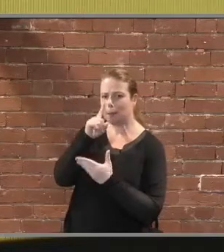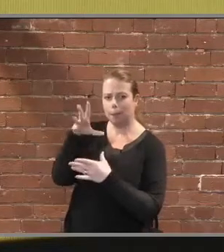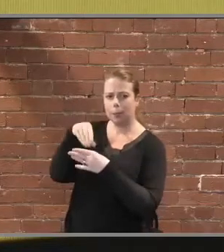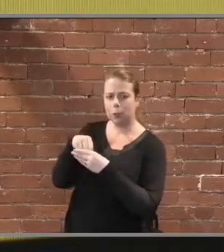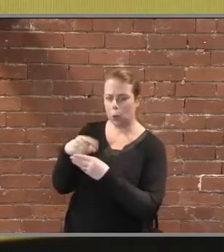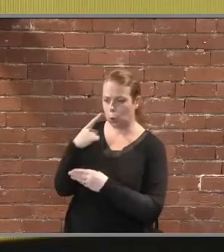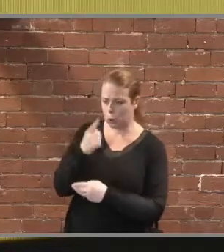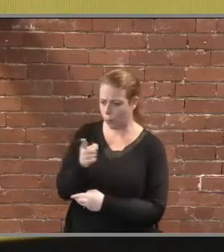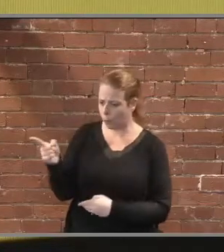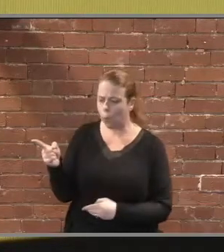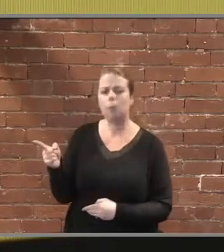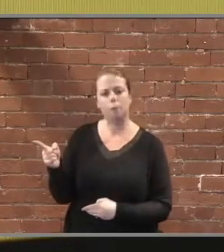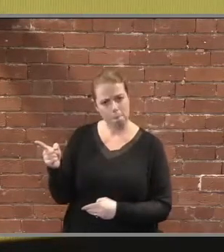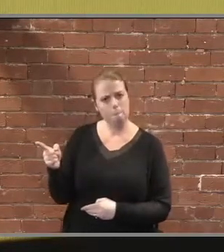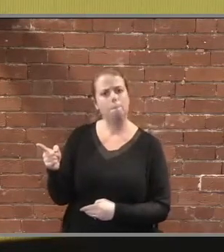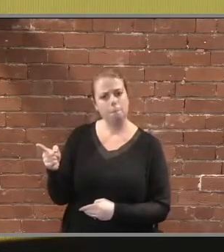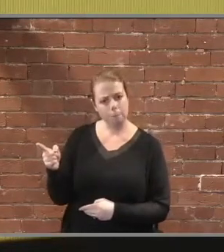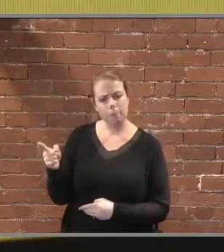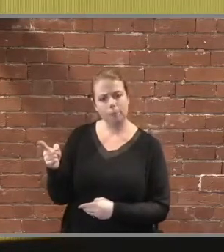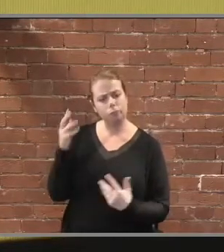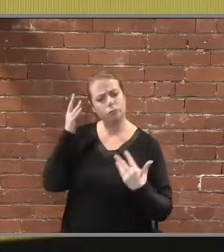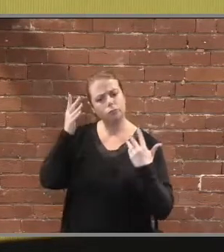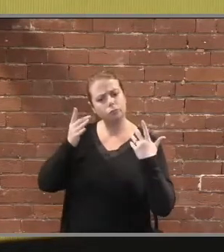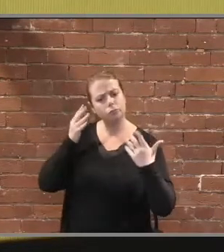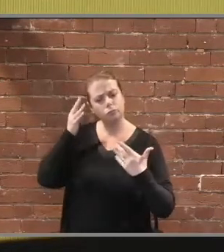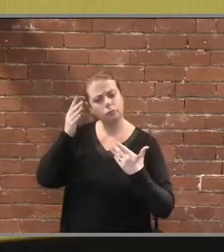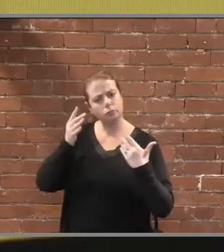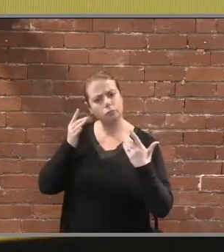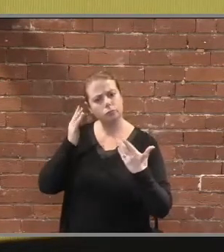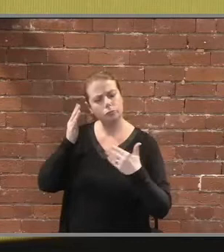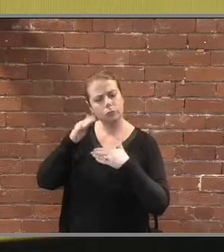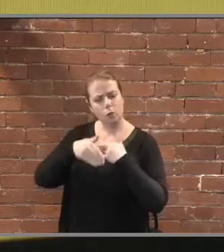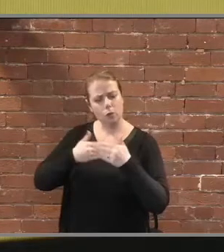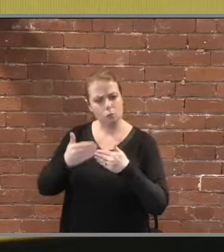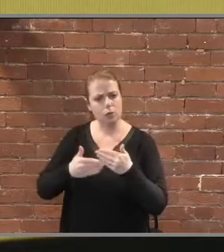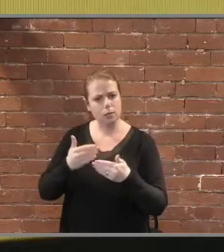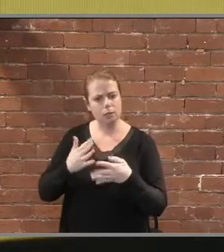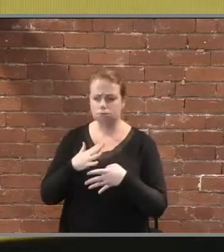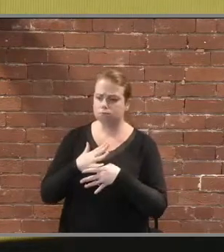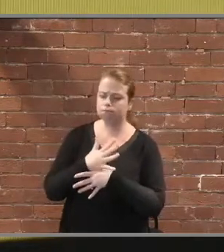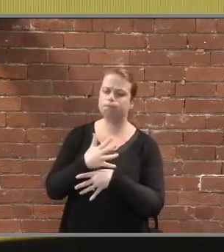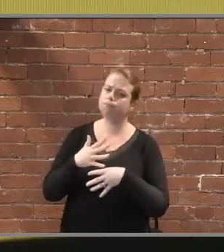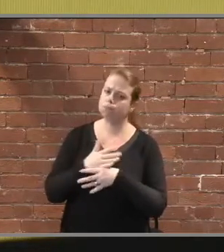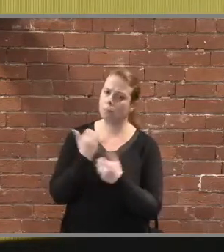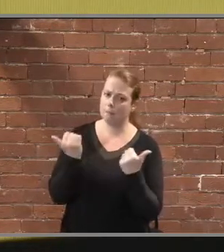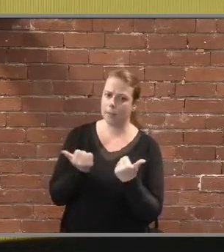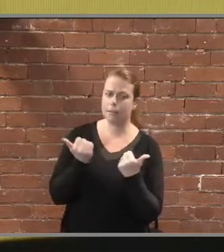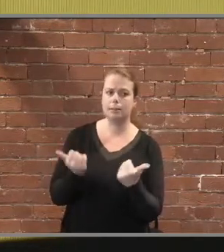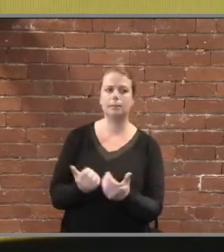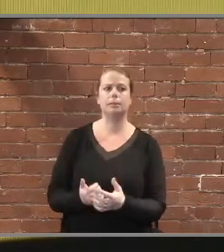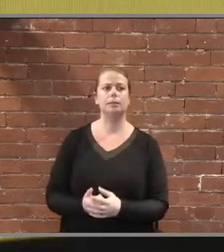that there was a lot of consideration and thought and effort put into, I